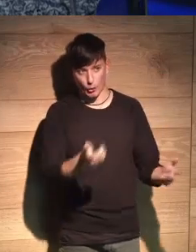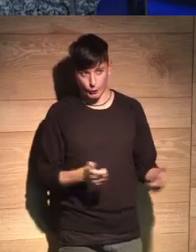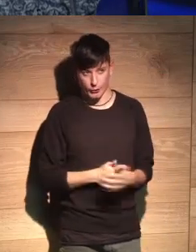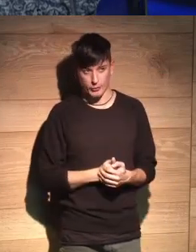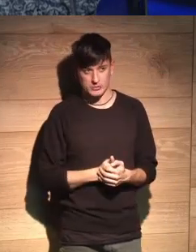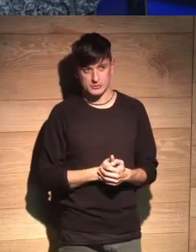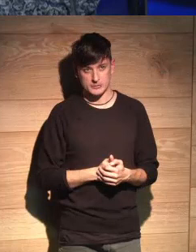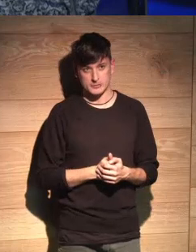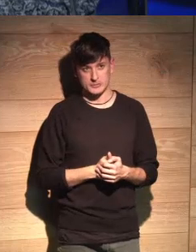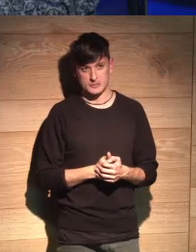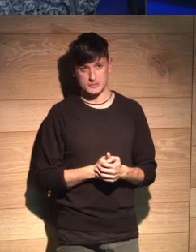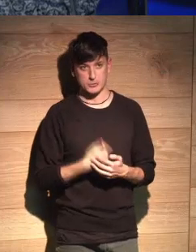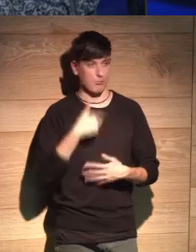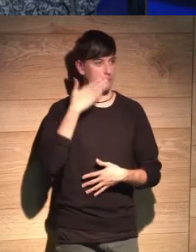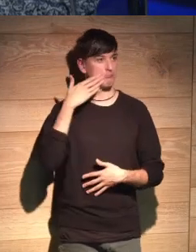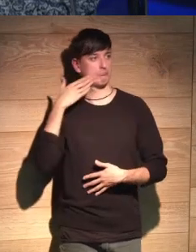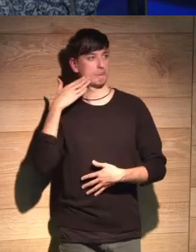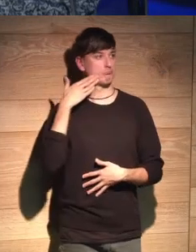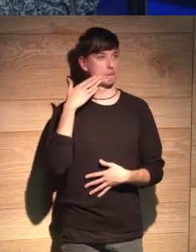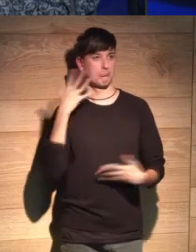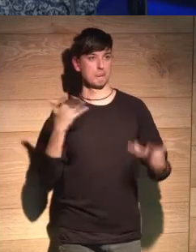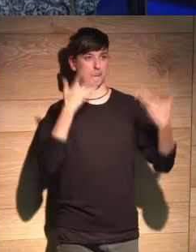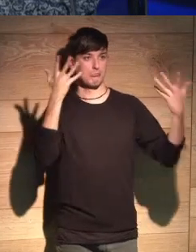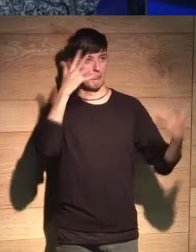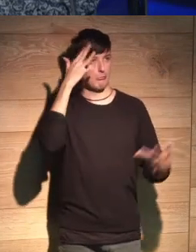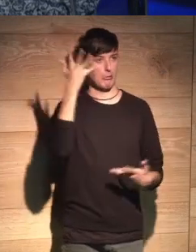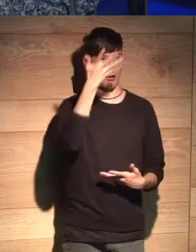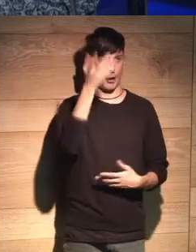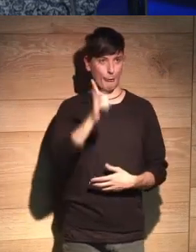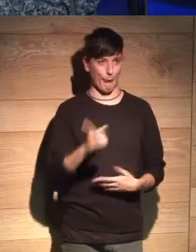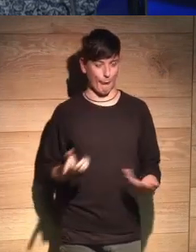at least you shouldn't overdo things.